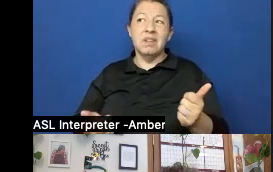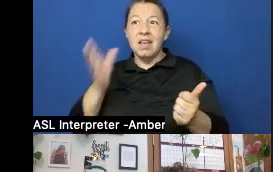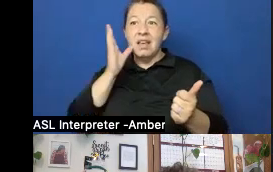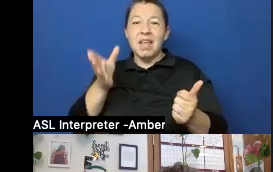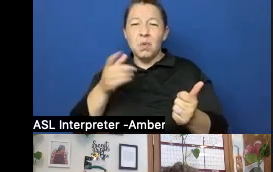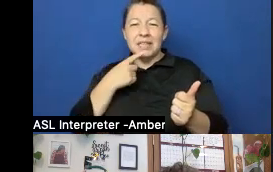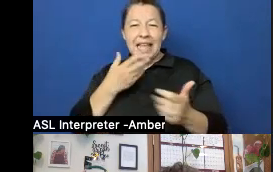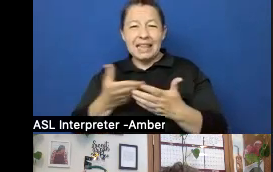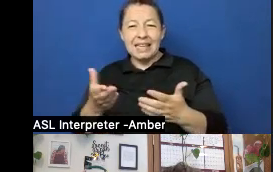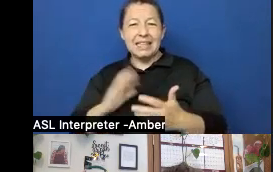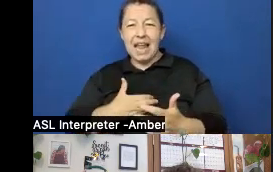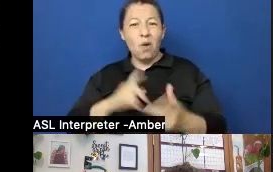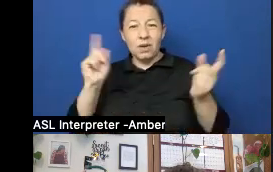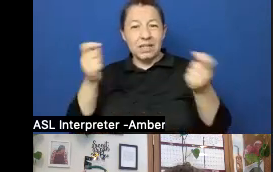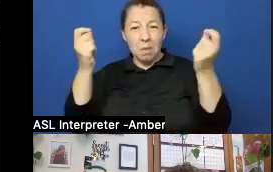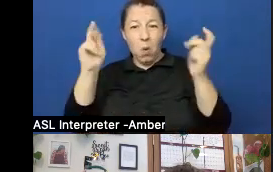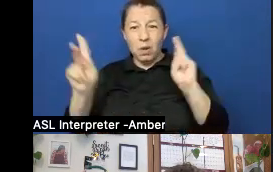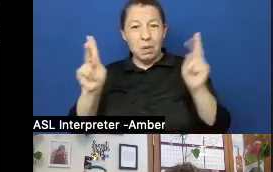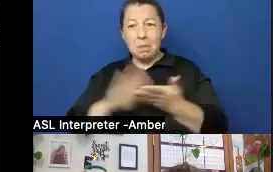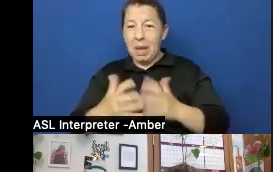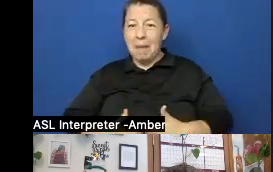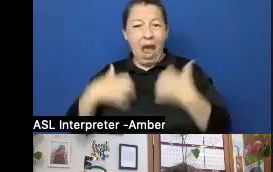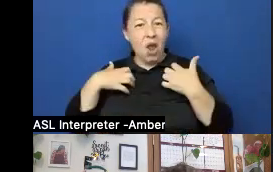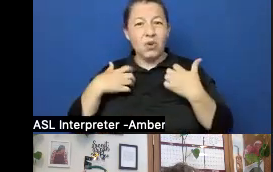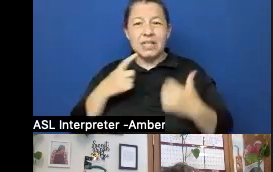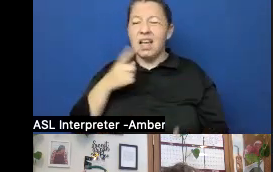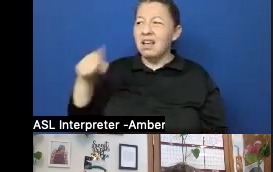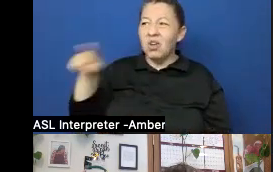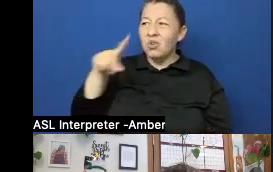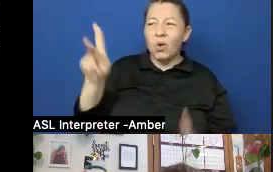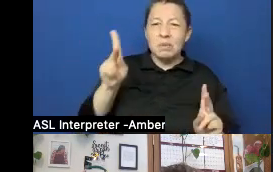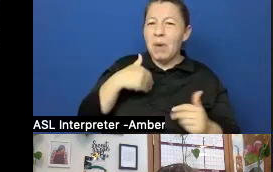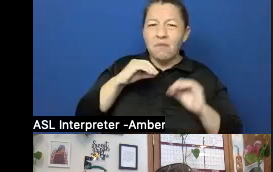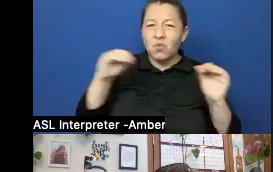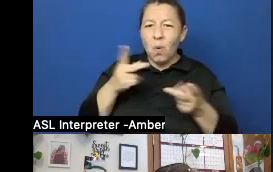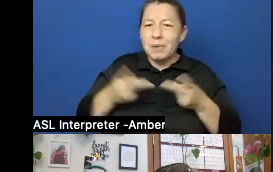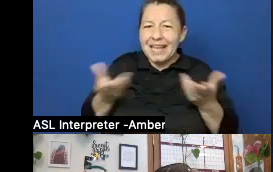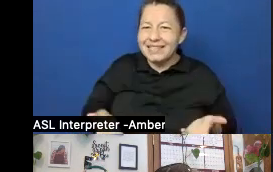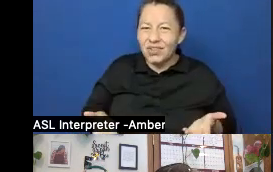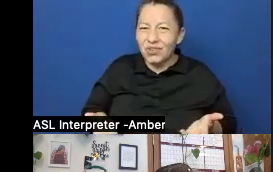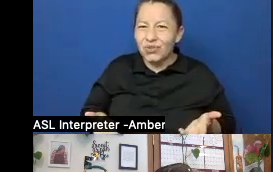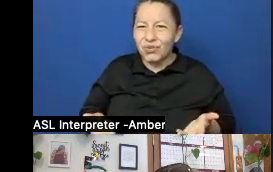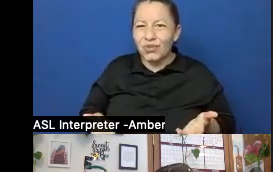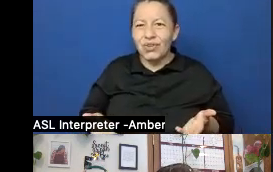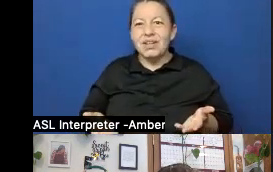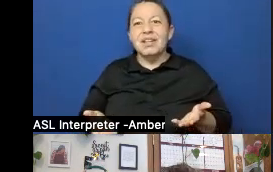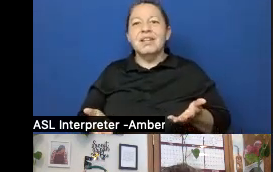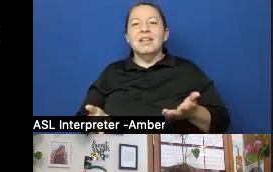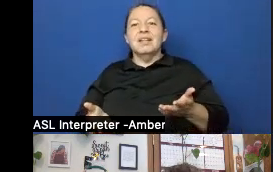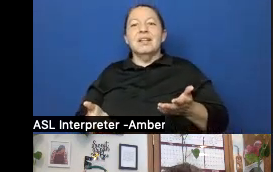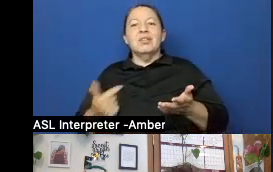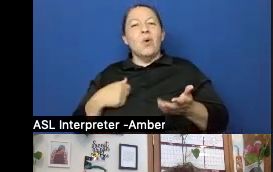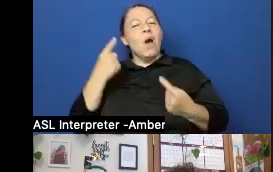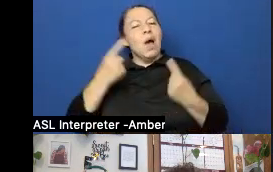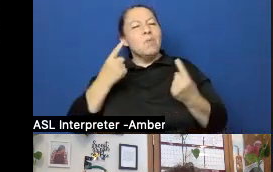people will become really angry and say, you know, those people don't have any place here. And so then I'm wondering in